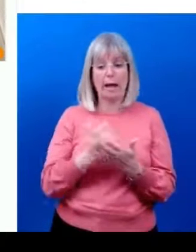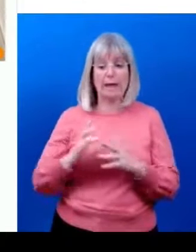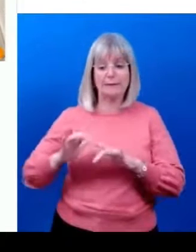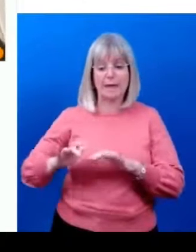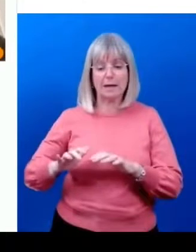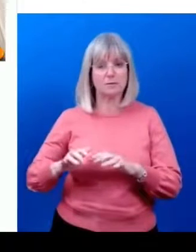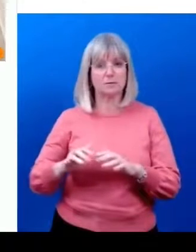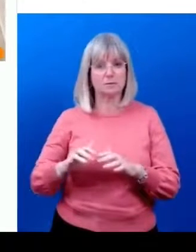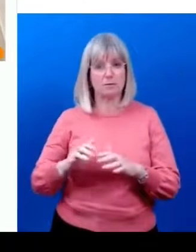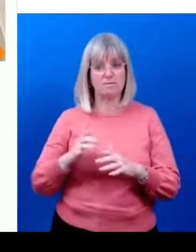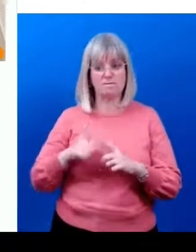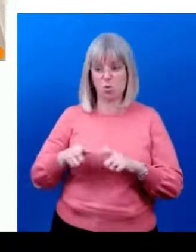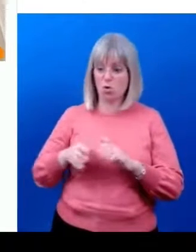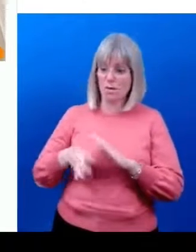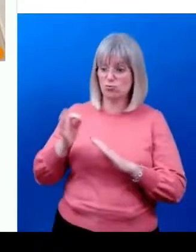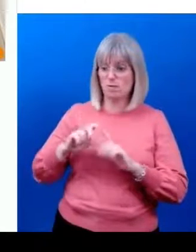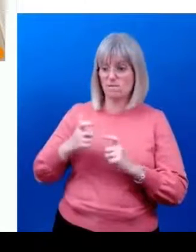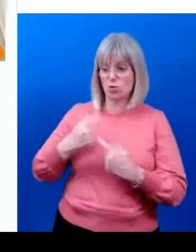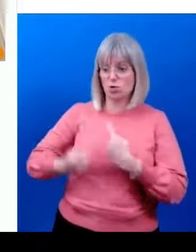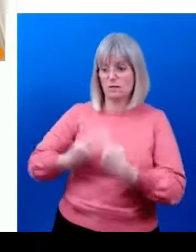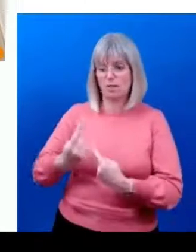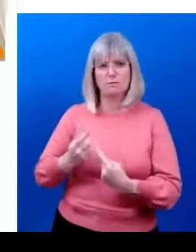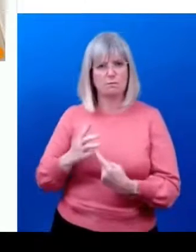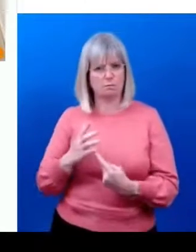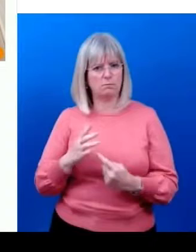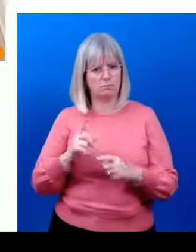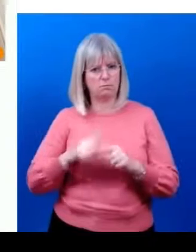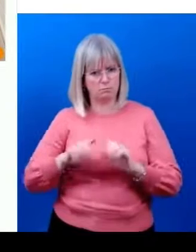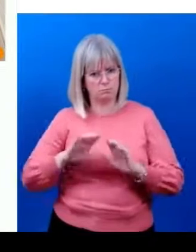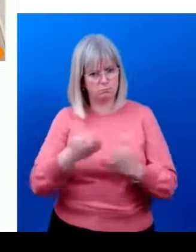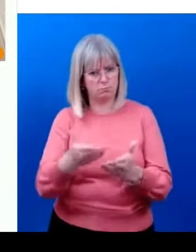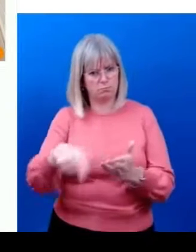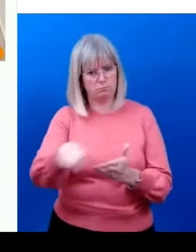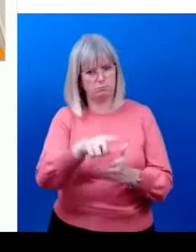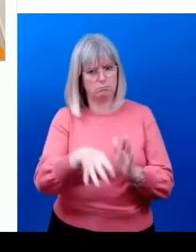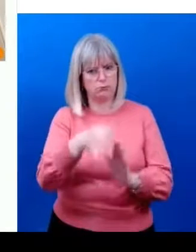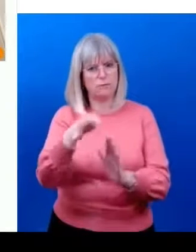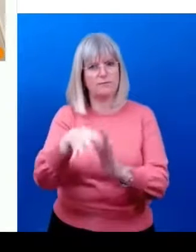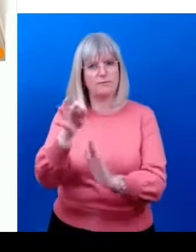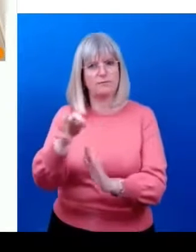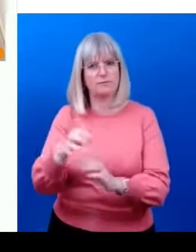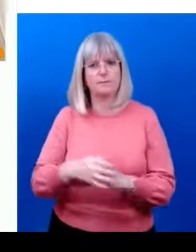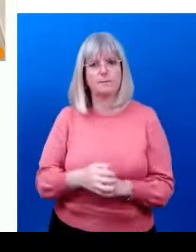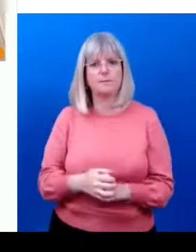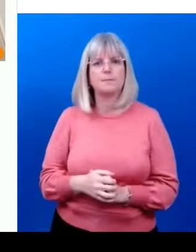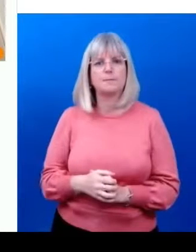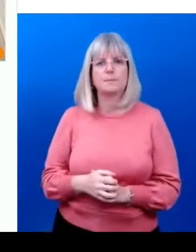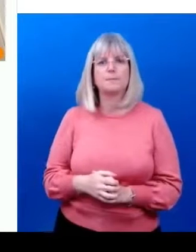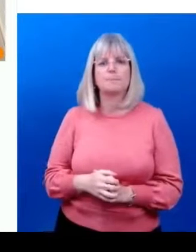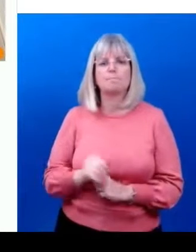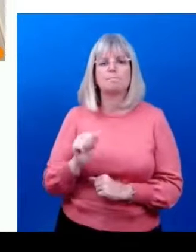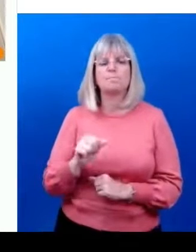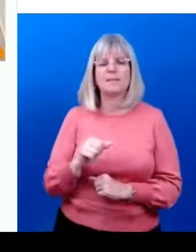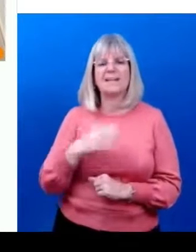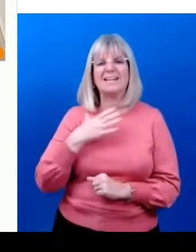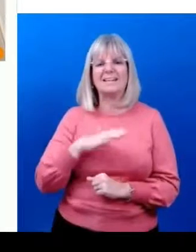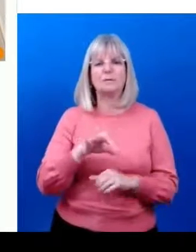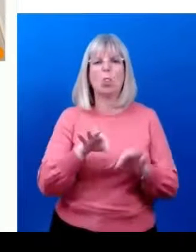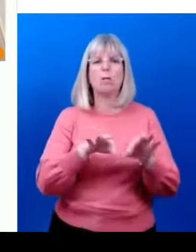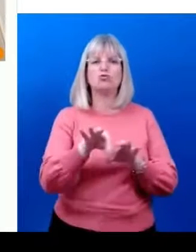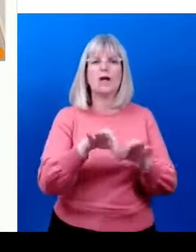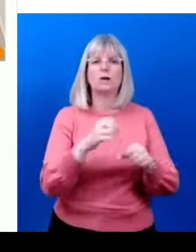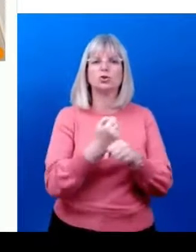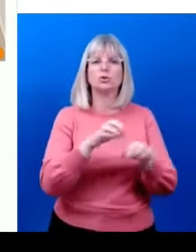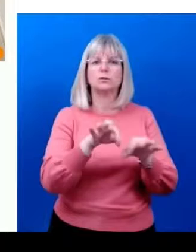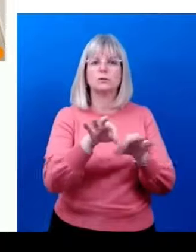And we needed to bring the production world into accessibility, and we had to do the work to get